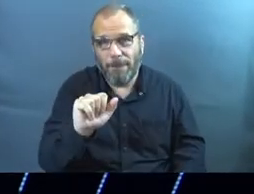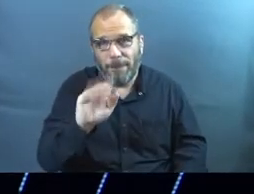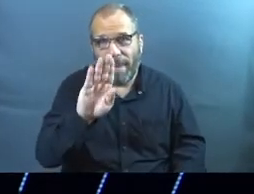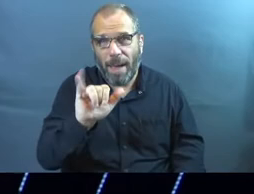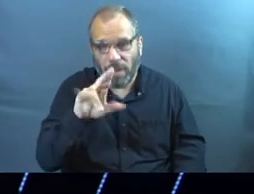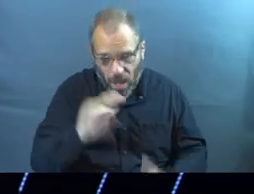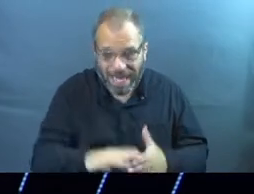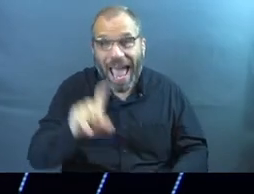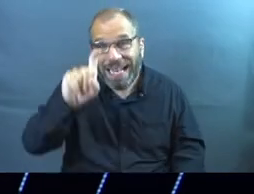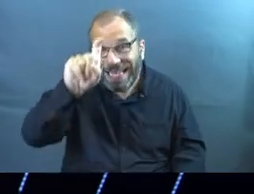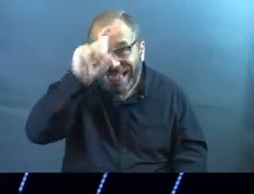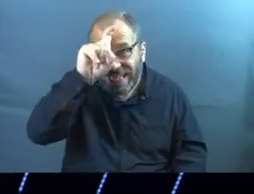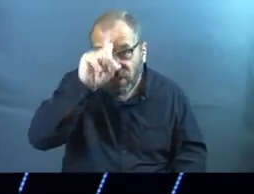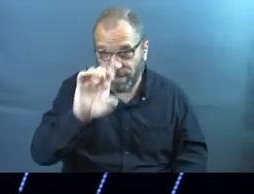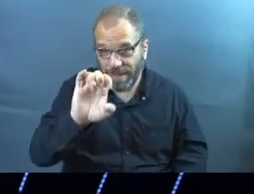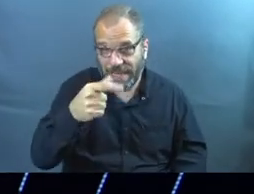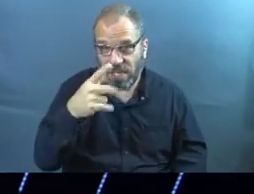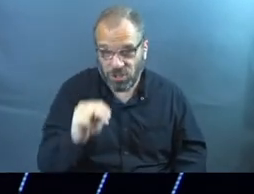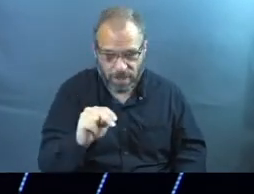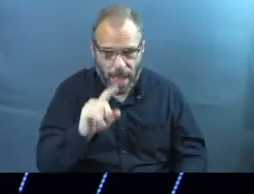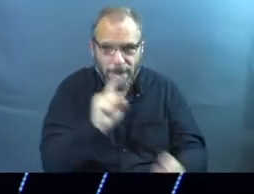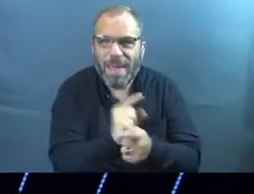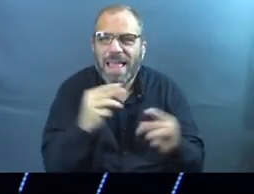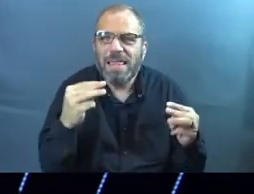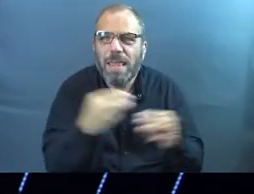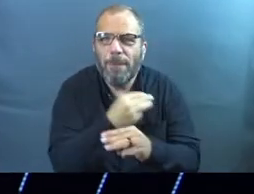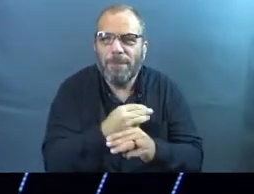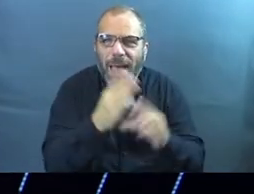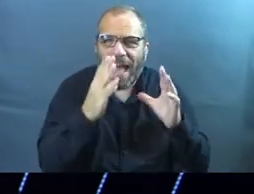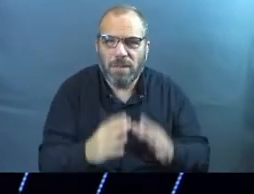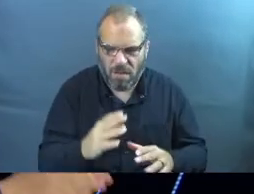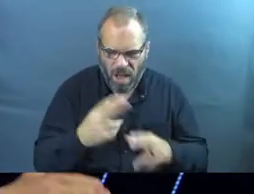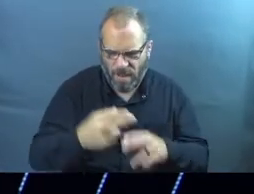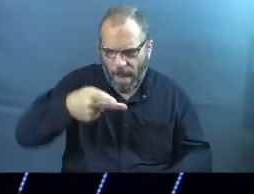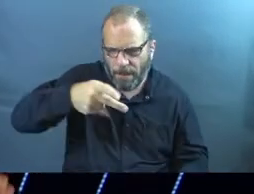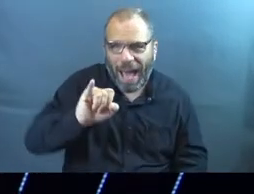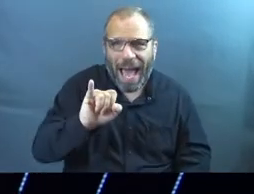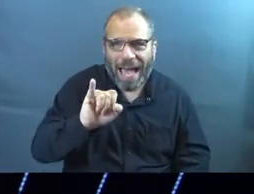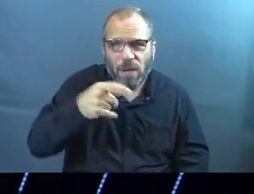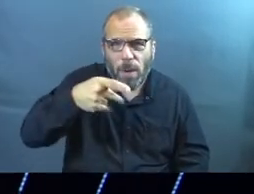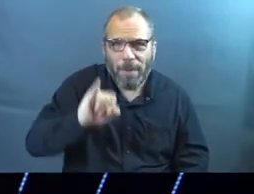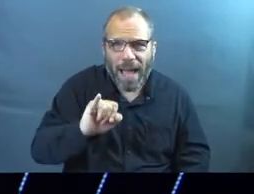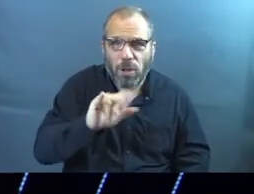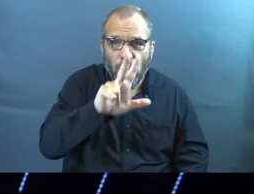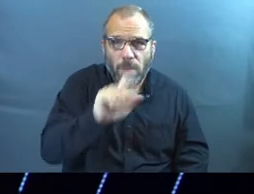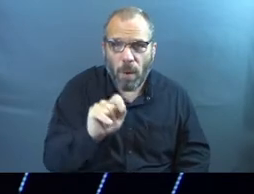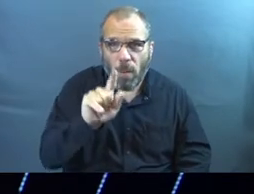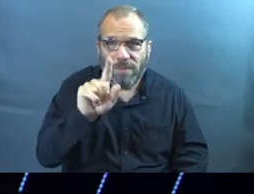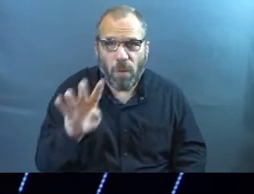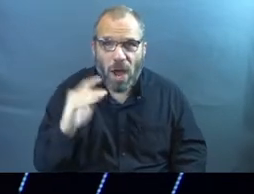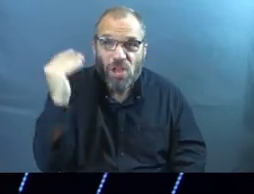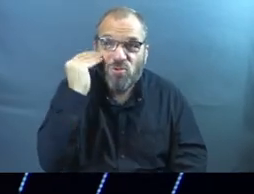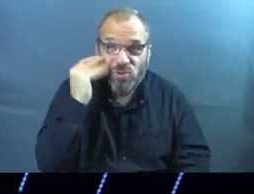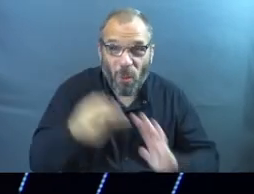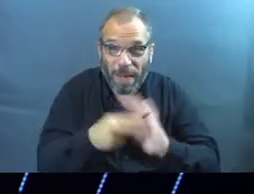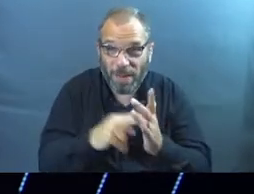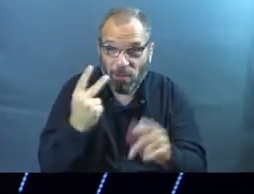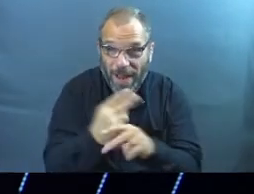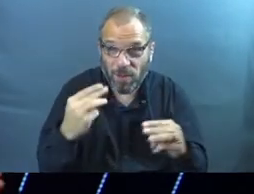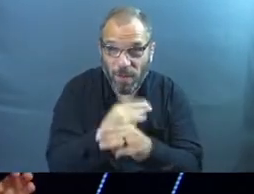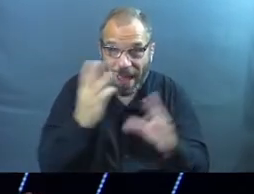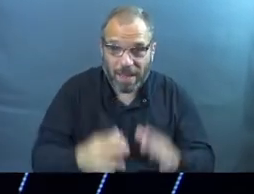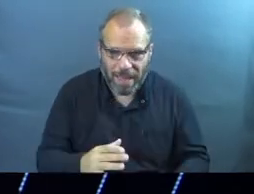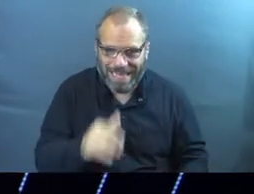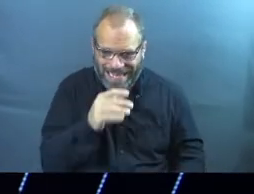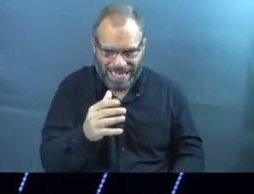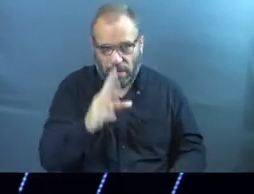ancient Egypt, why did they keep running into the mathematical constant pi over and over and over again? And some of you know what I'm talking about.